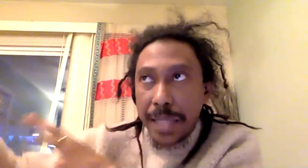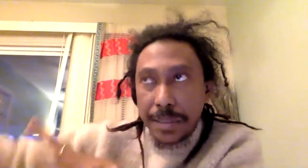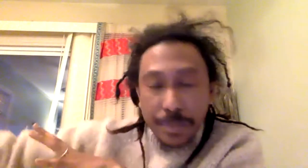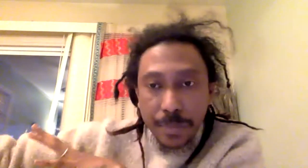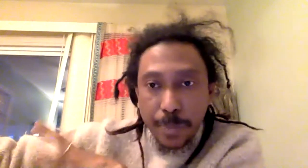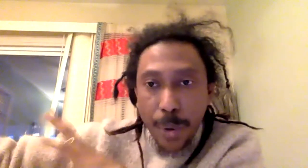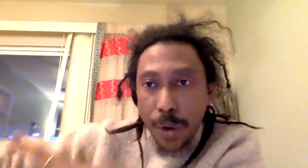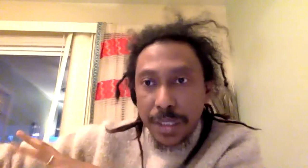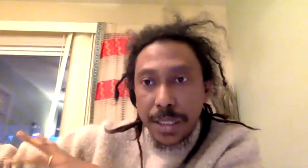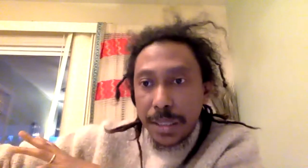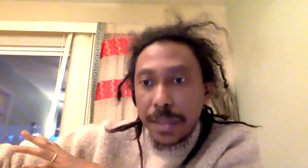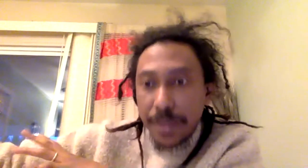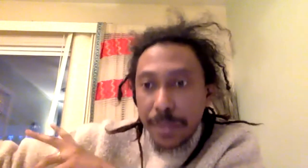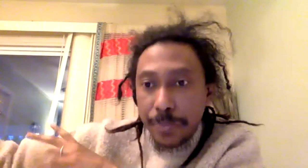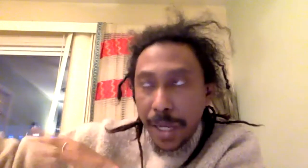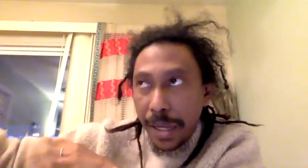that port,